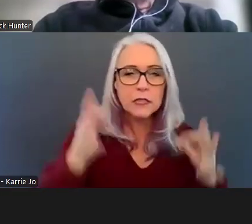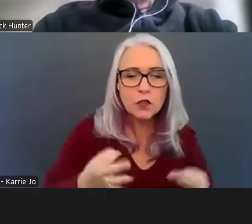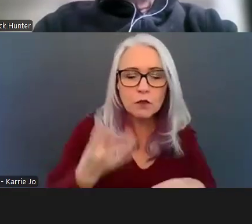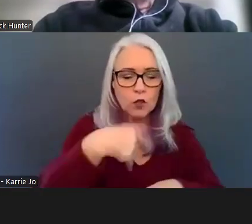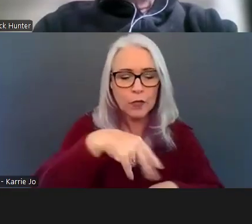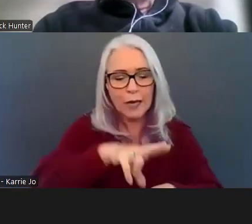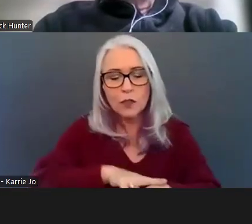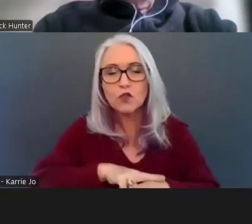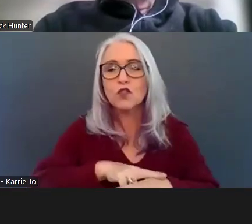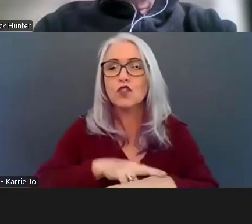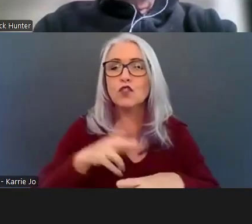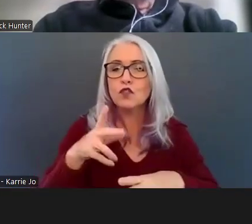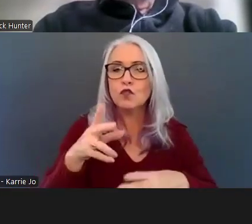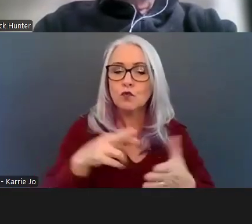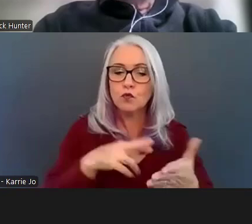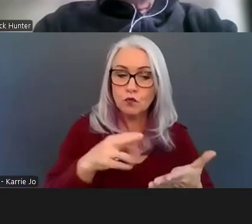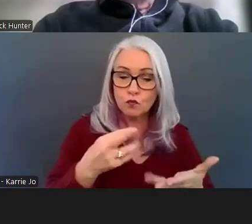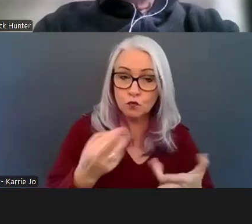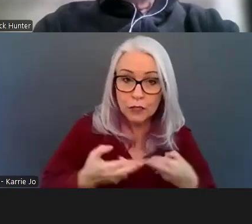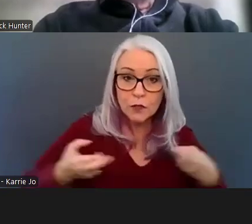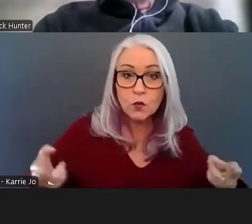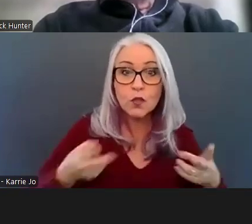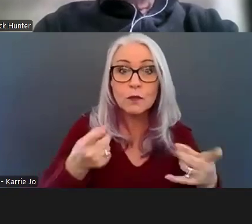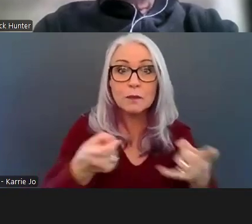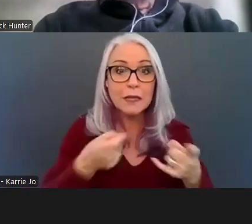But sometimes we treat it a little differently, as if there's